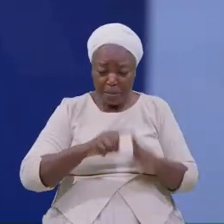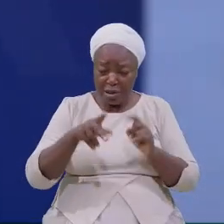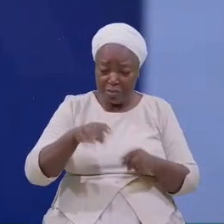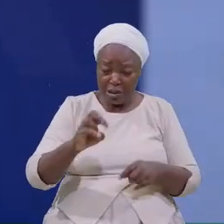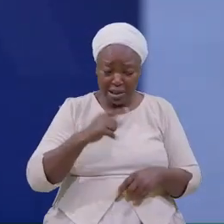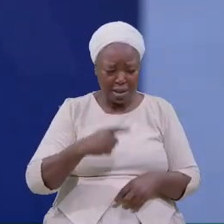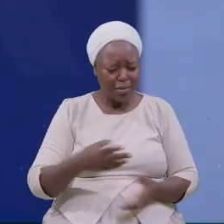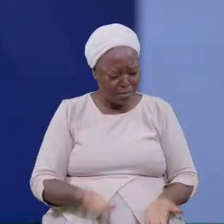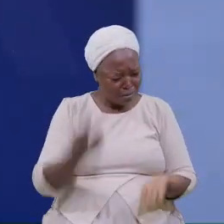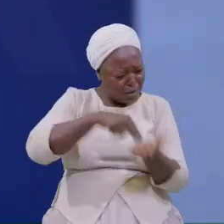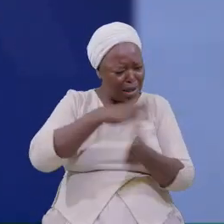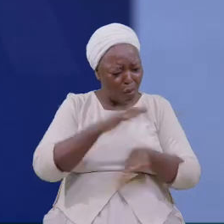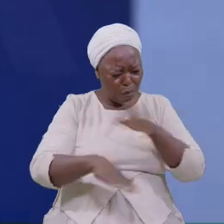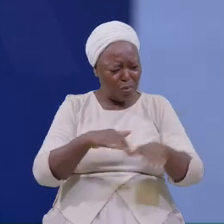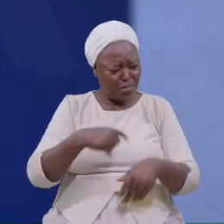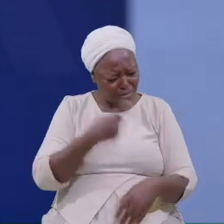walk.